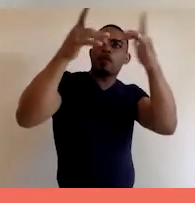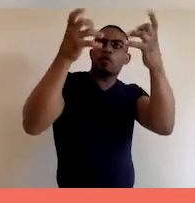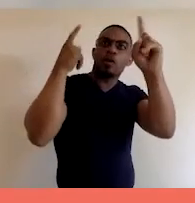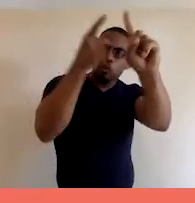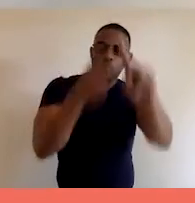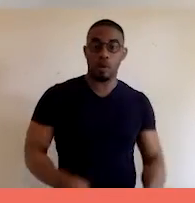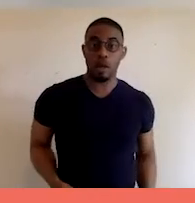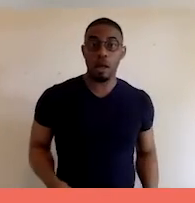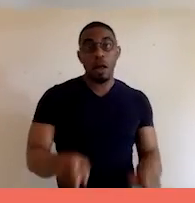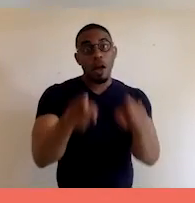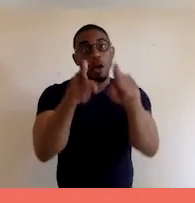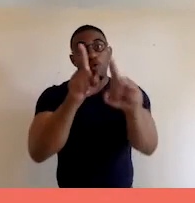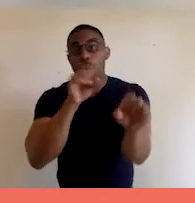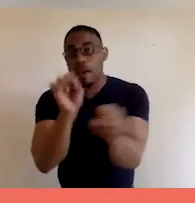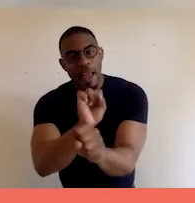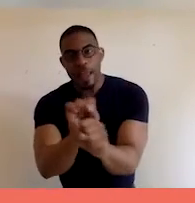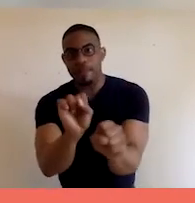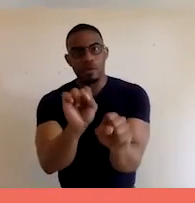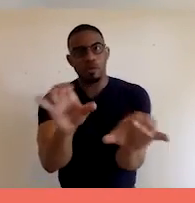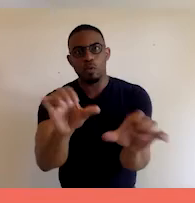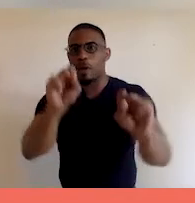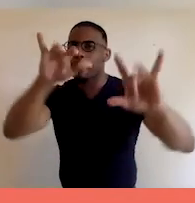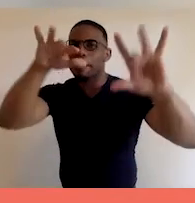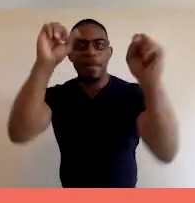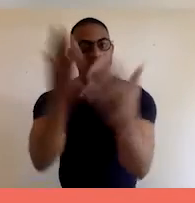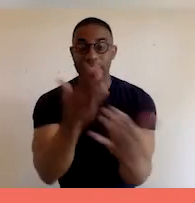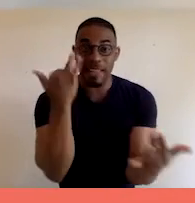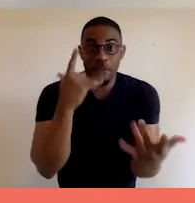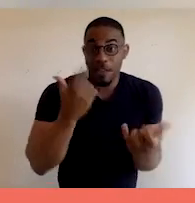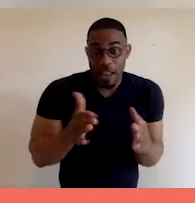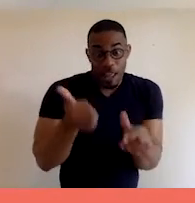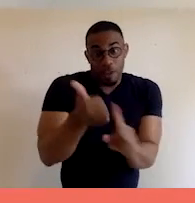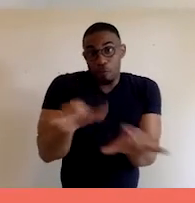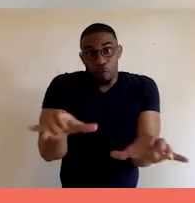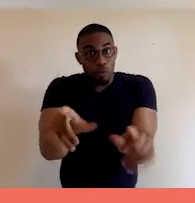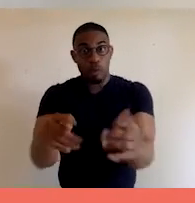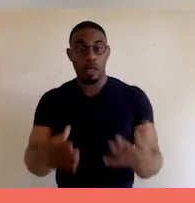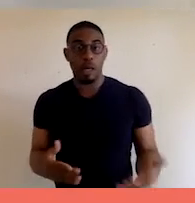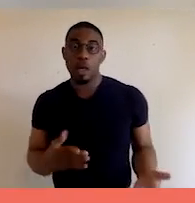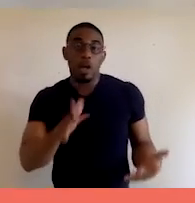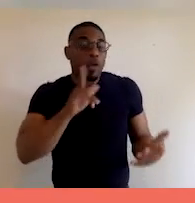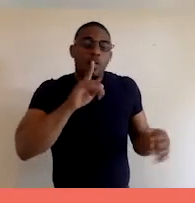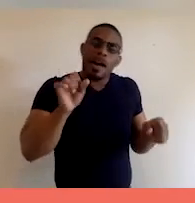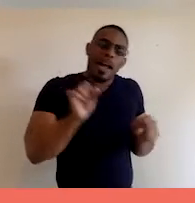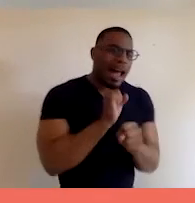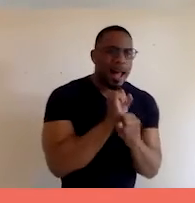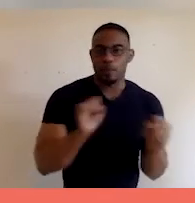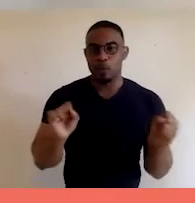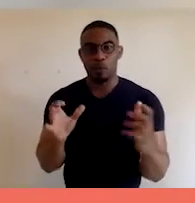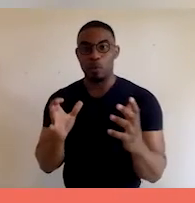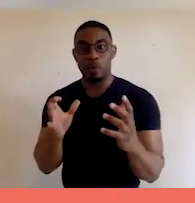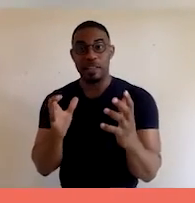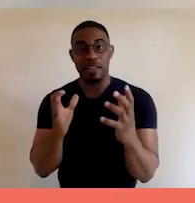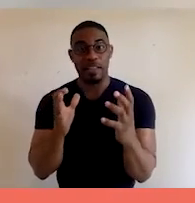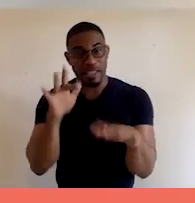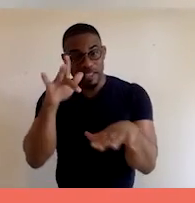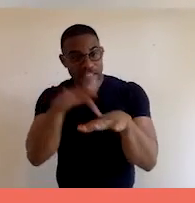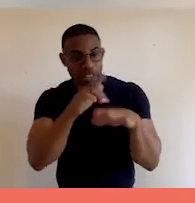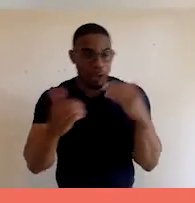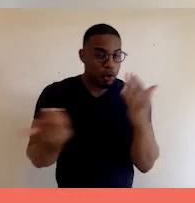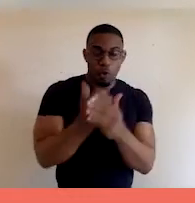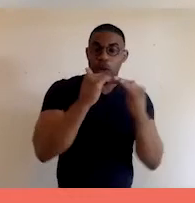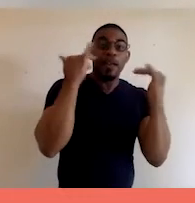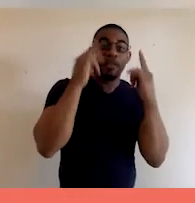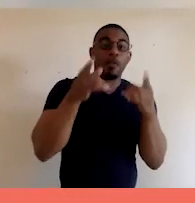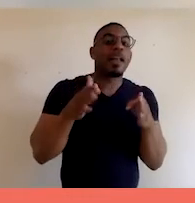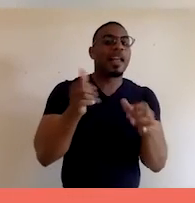reach. You will absolutely do amazing things if you allow yourself to do it. You will absolutely touch a new level